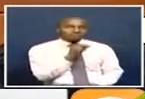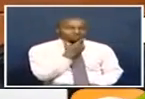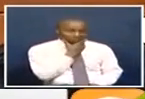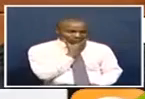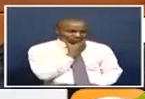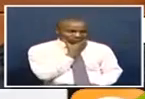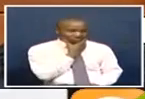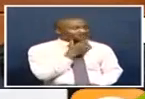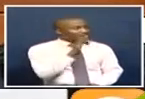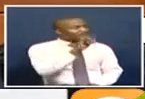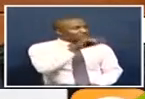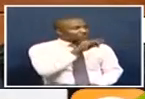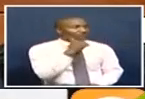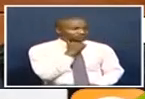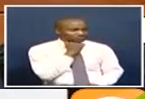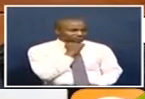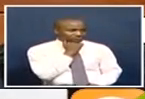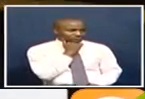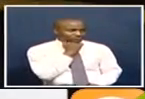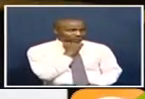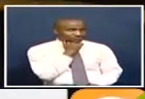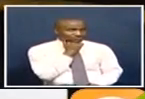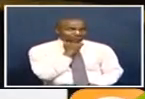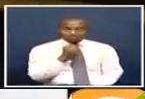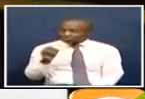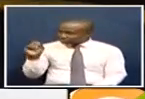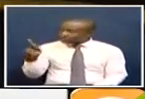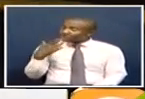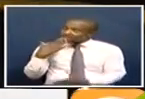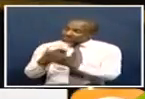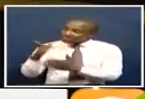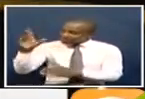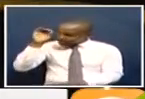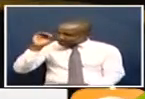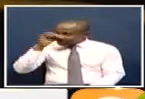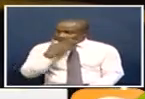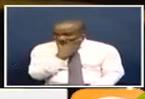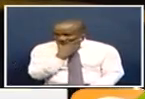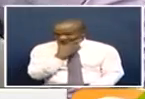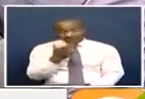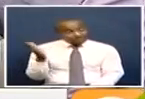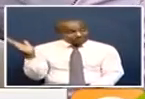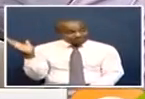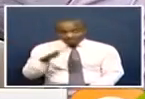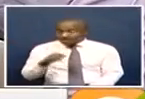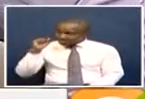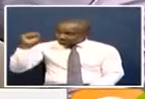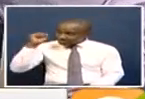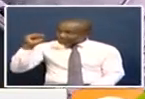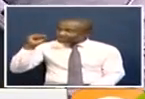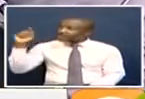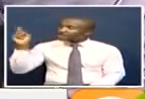literally, that's illegal. Okay. Thank you for your thoughts. Let's come back to politics. Nairobi.